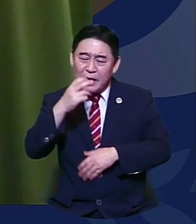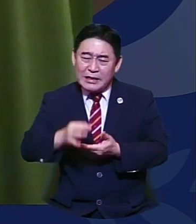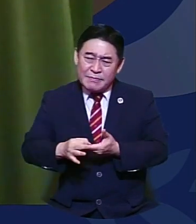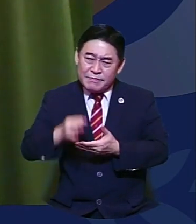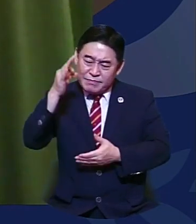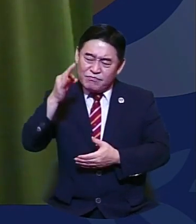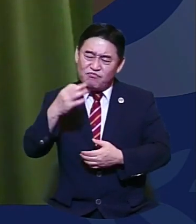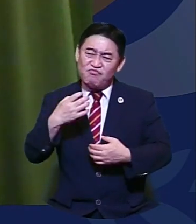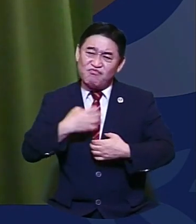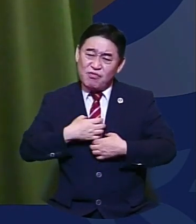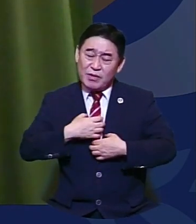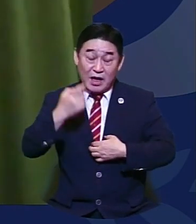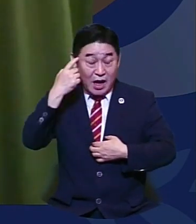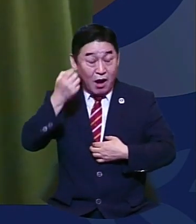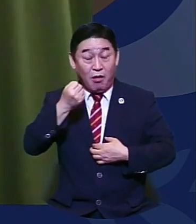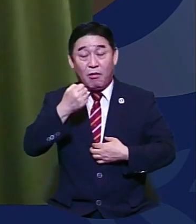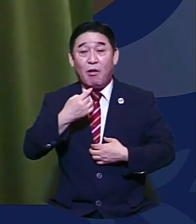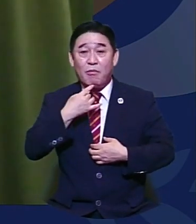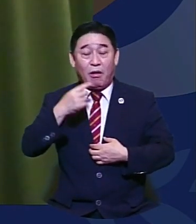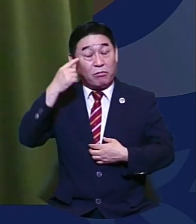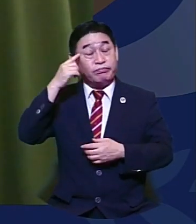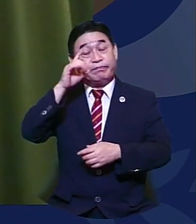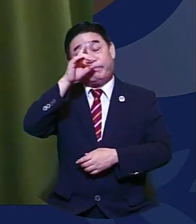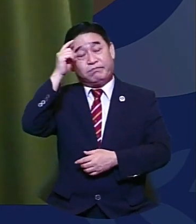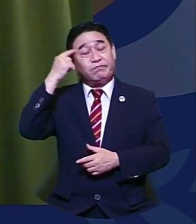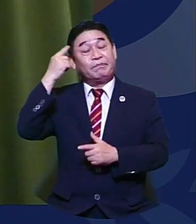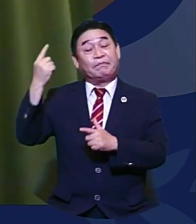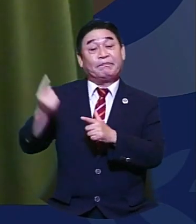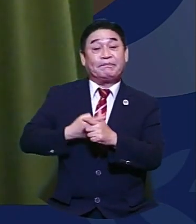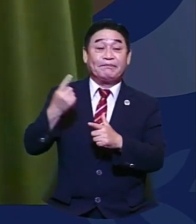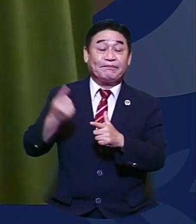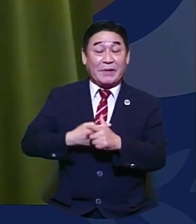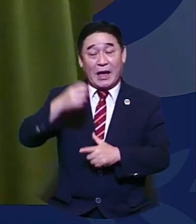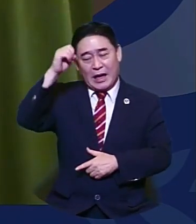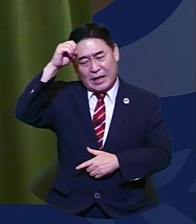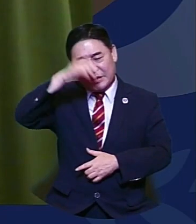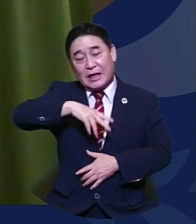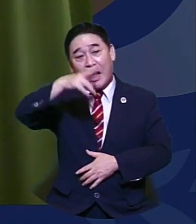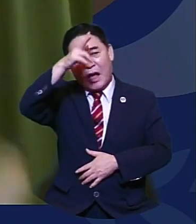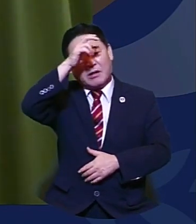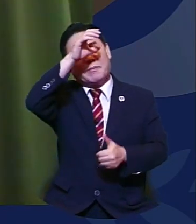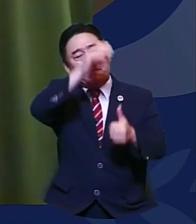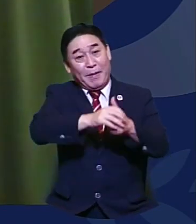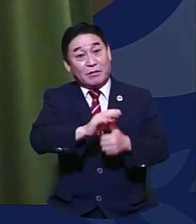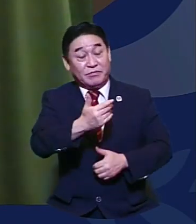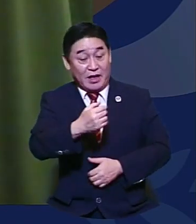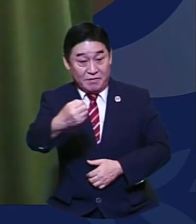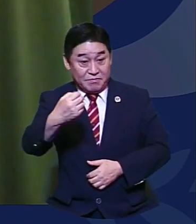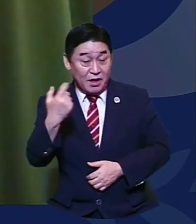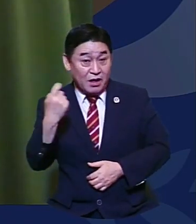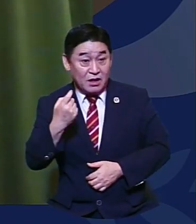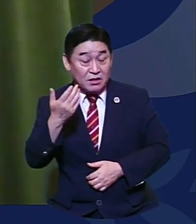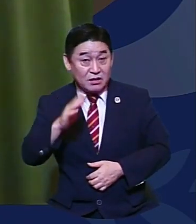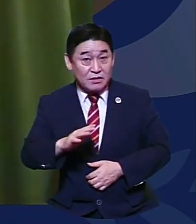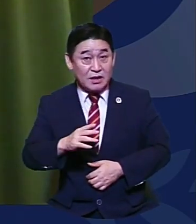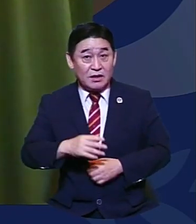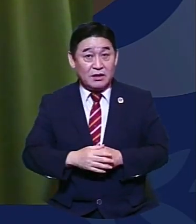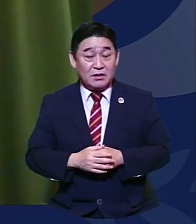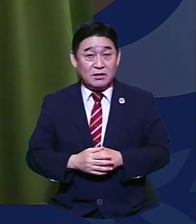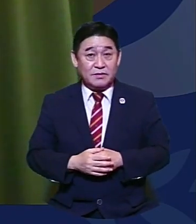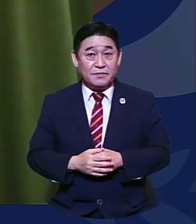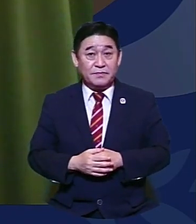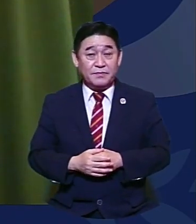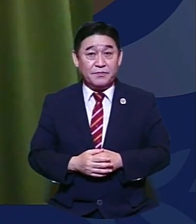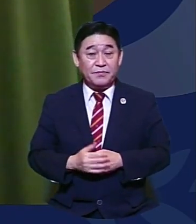of policing. And so we think that through the decades, we're hearing that and we're responding to it. And we think